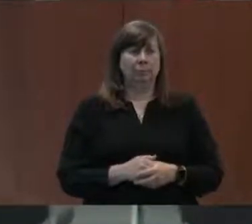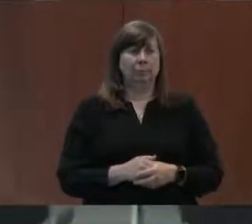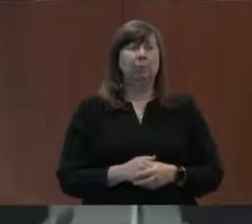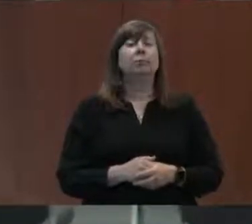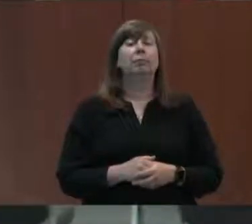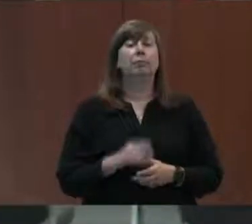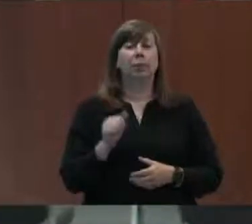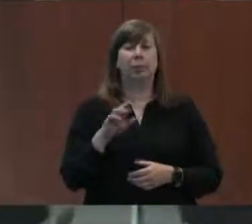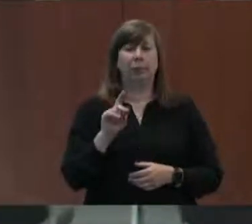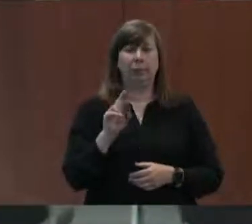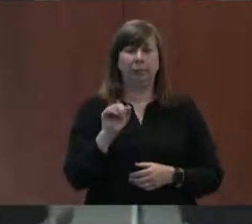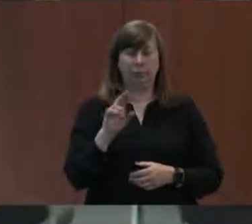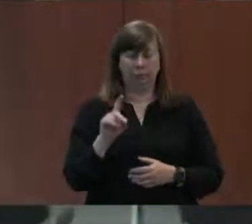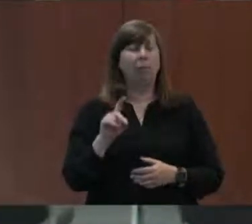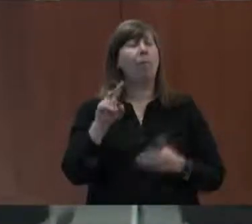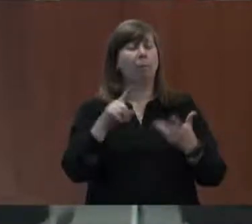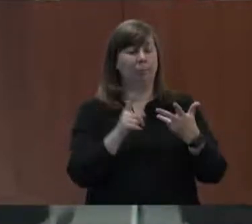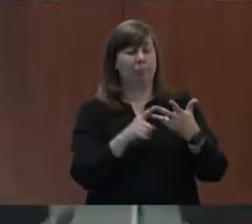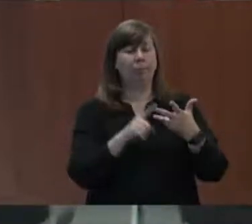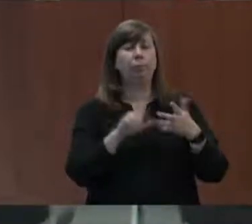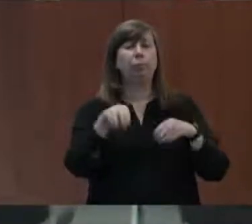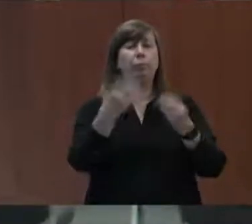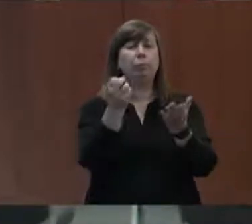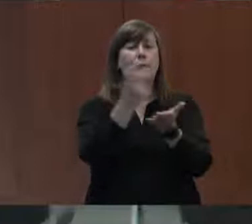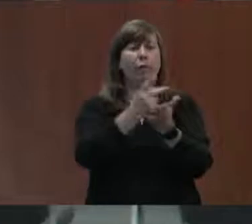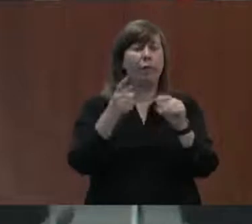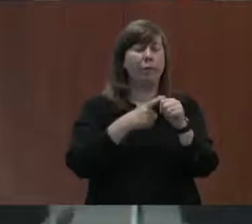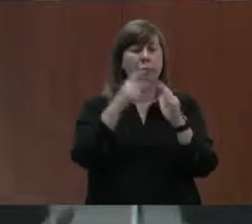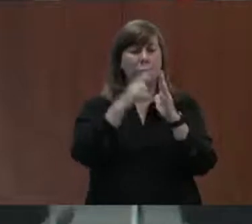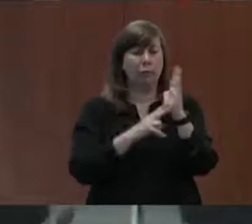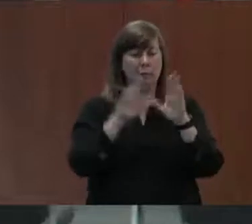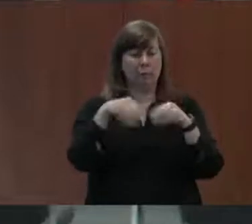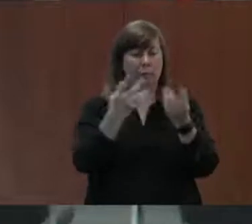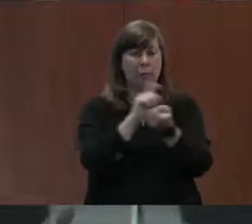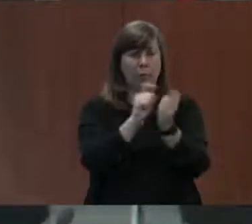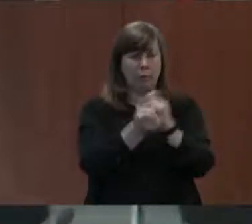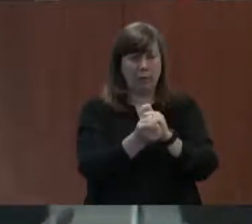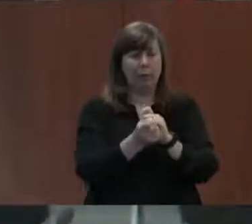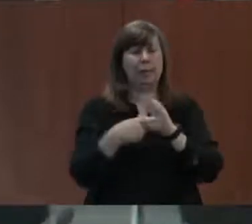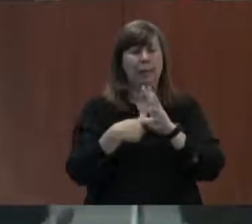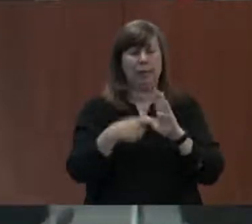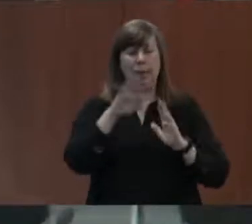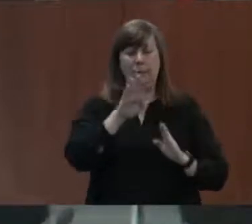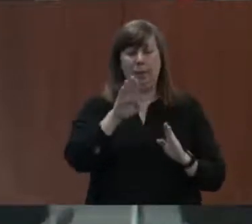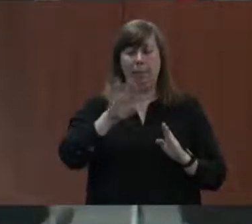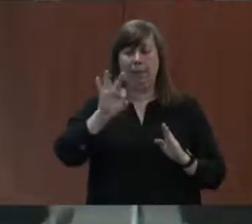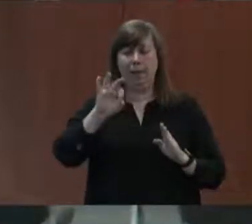Mr. Bickford? Vice President Stauffer, I move to approve the first reading of proposed changes to Exhibit